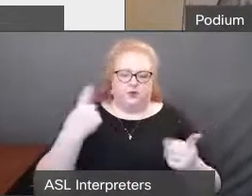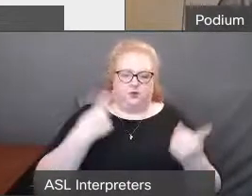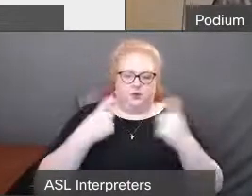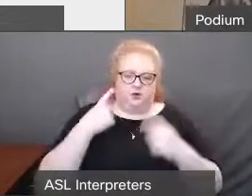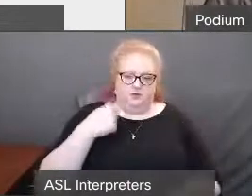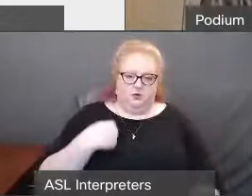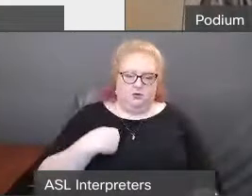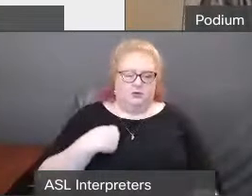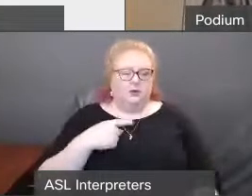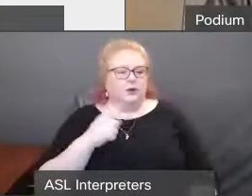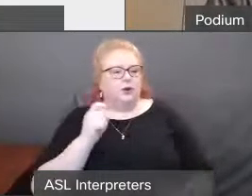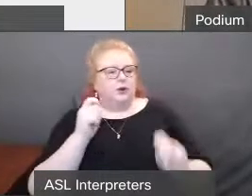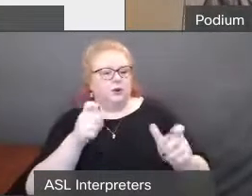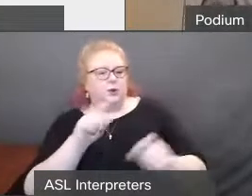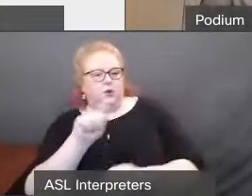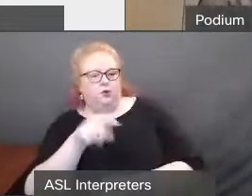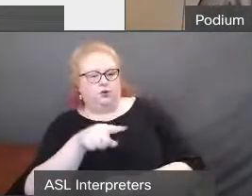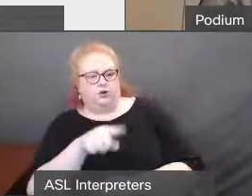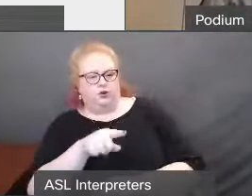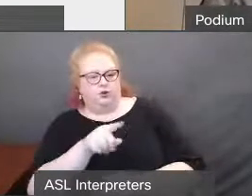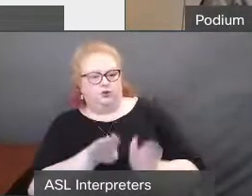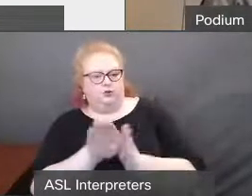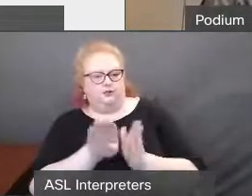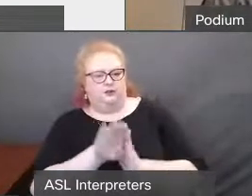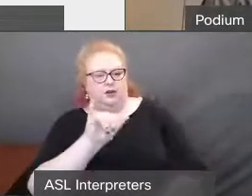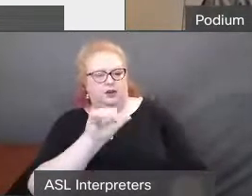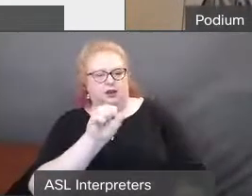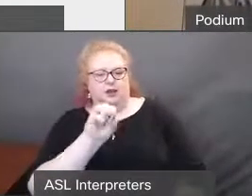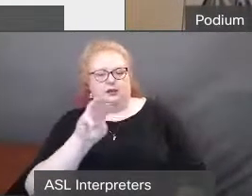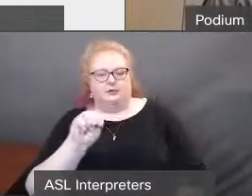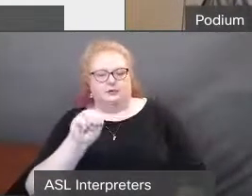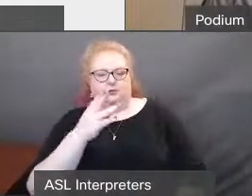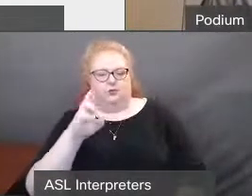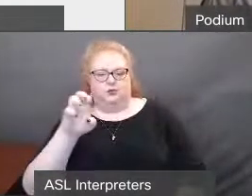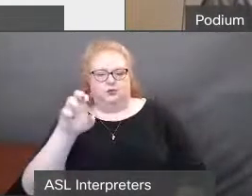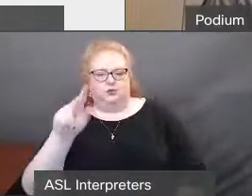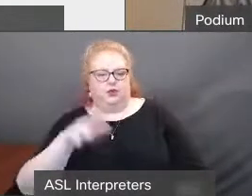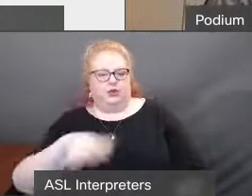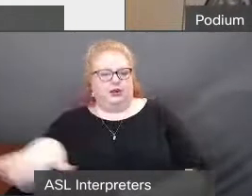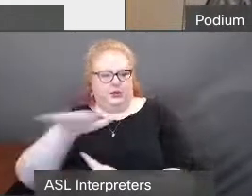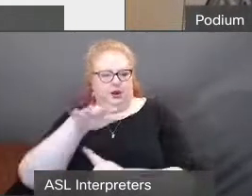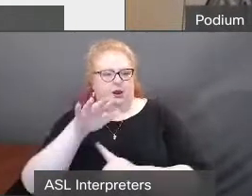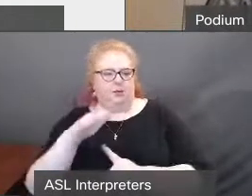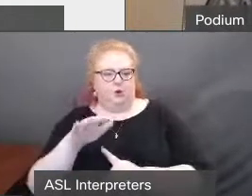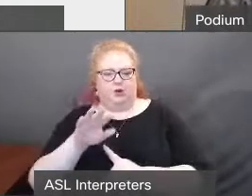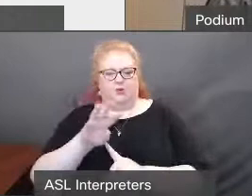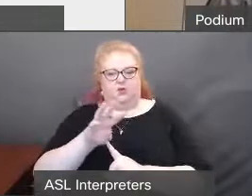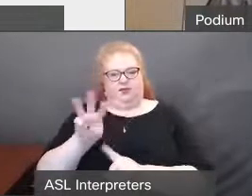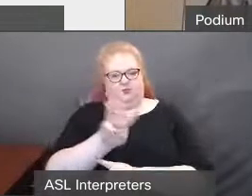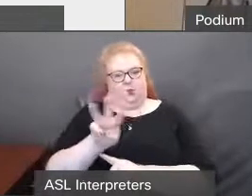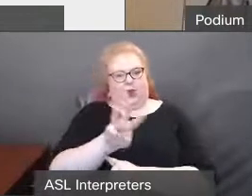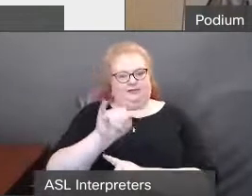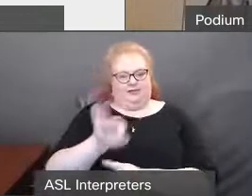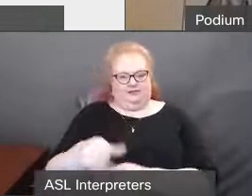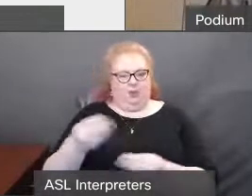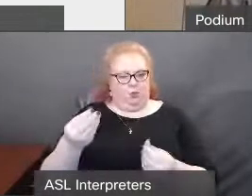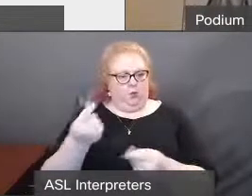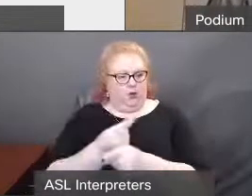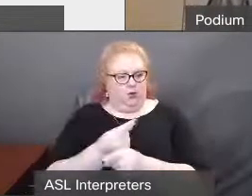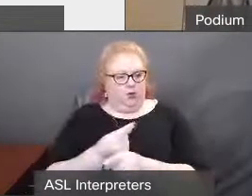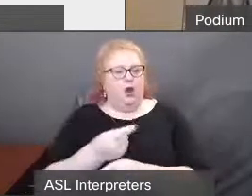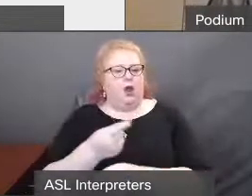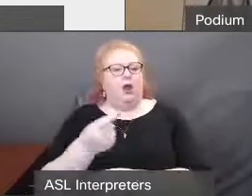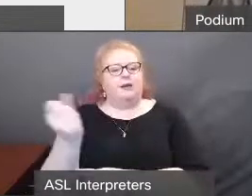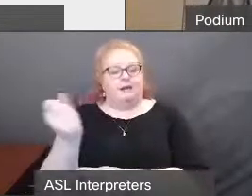Go ahead. You developed the Isom Creek neighborhood back to the west of this property, correct? That's correct. And there is a small piece that Mr.